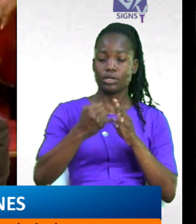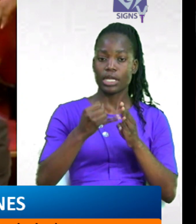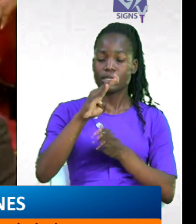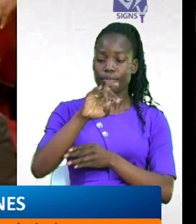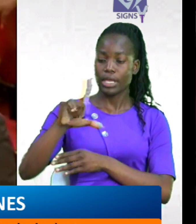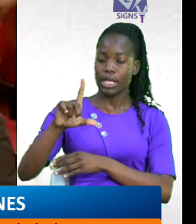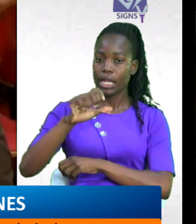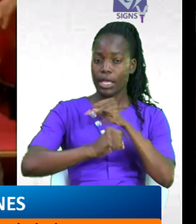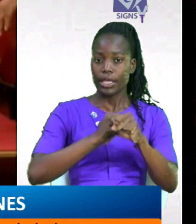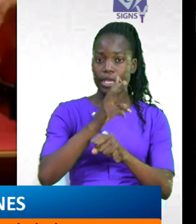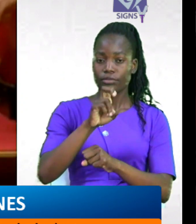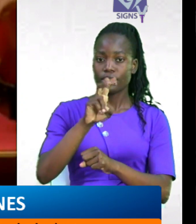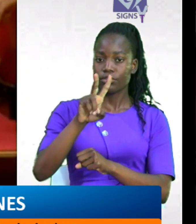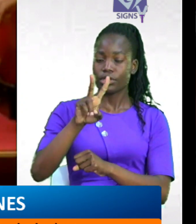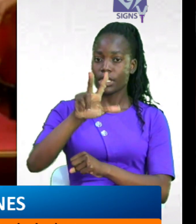Wednesday.